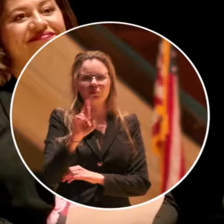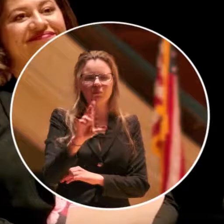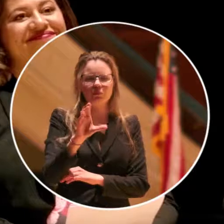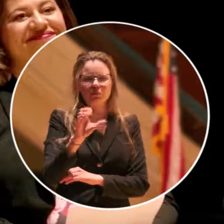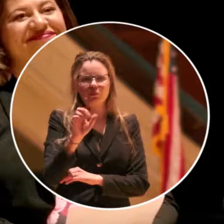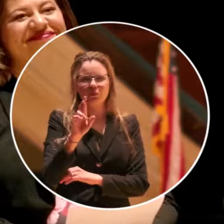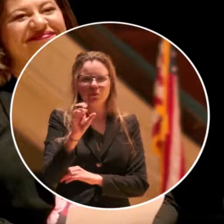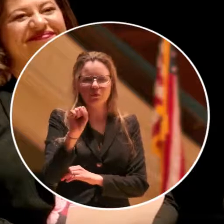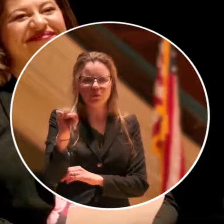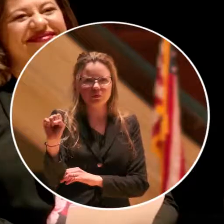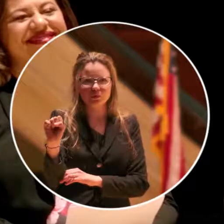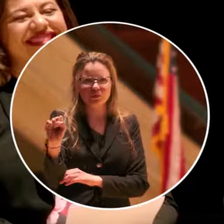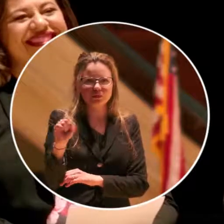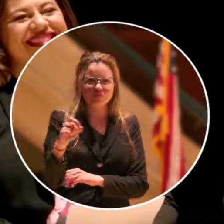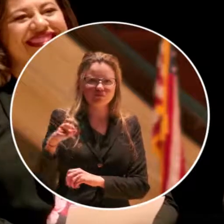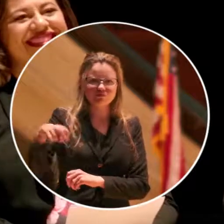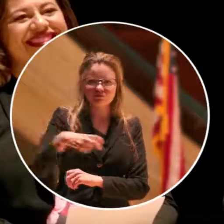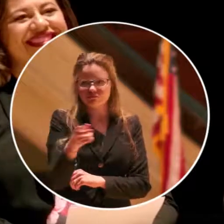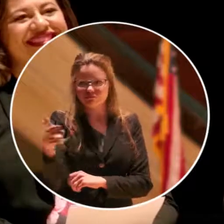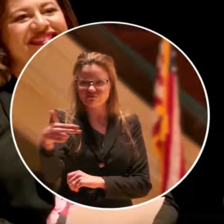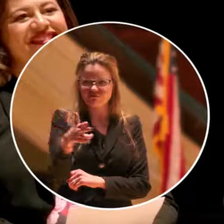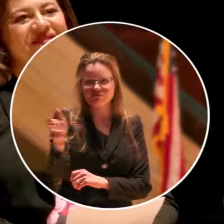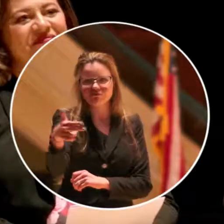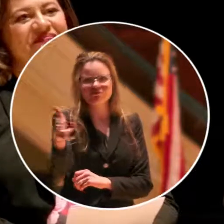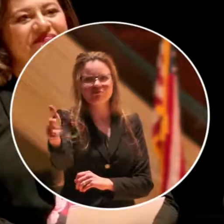family. And